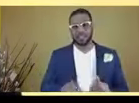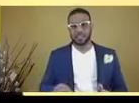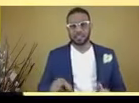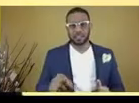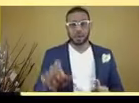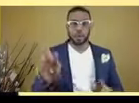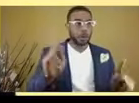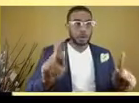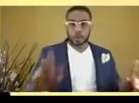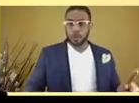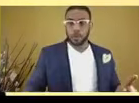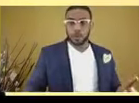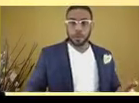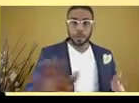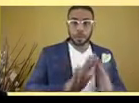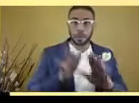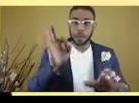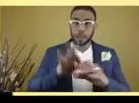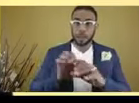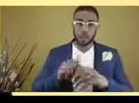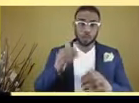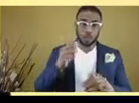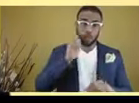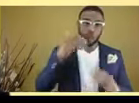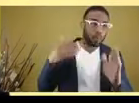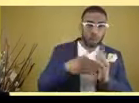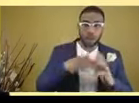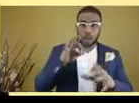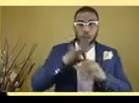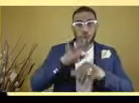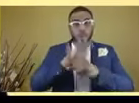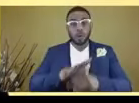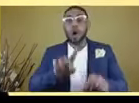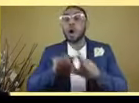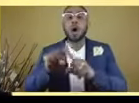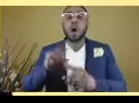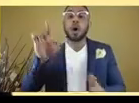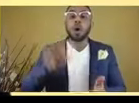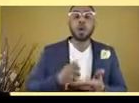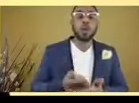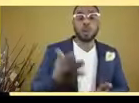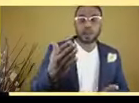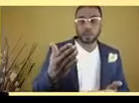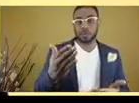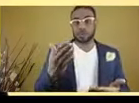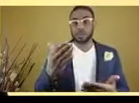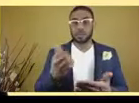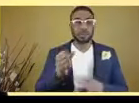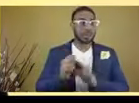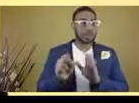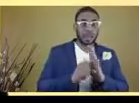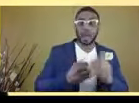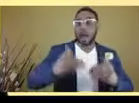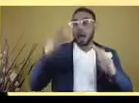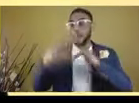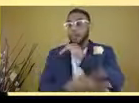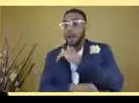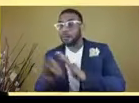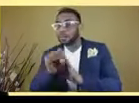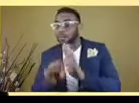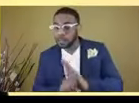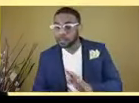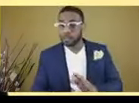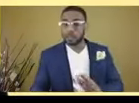people get elected through racist voter suppression is also a low wage state, a high poverty state,